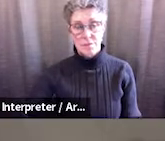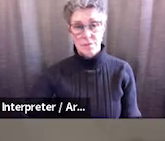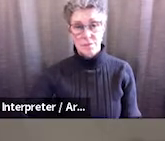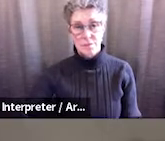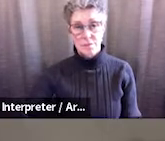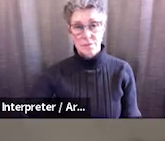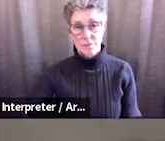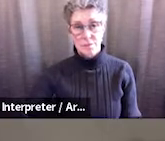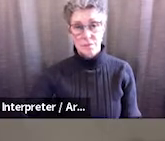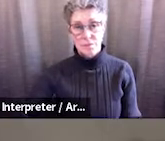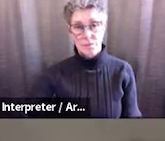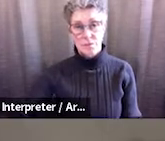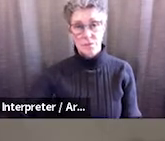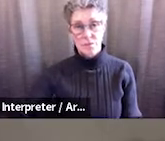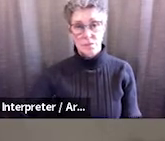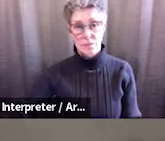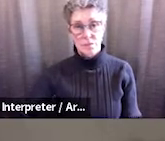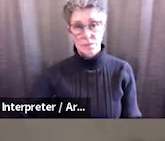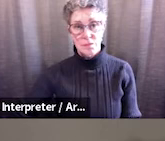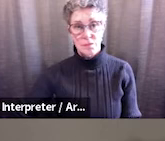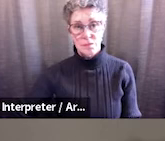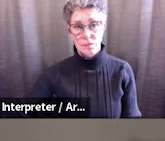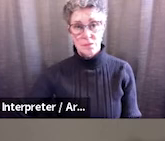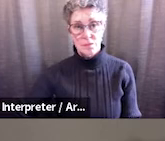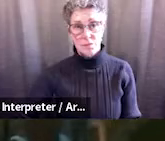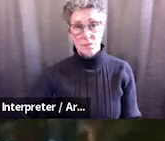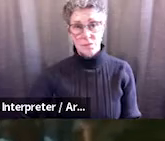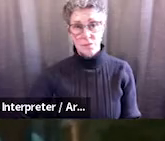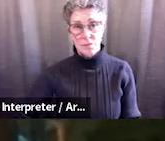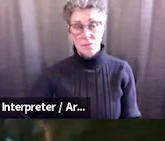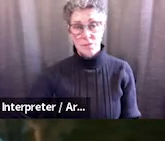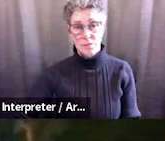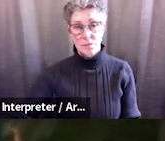but eventually they're going to get older, they're going to go through puberty, and the outside world is going to see them very differently.